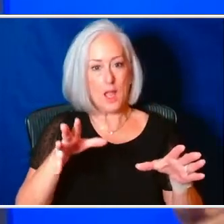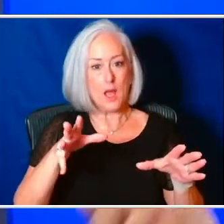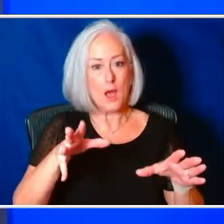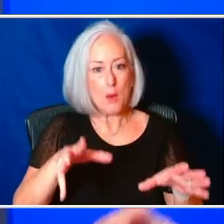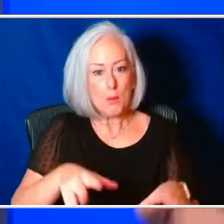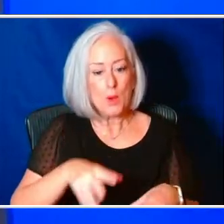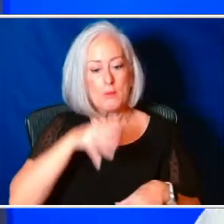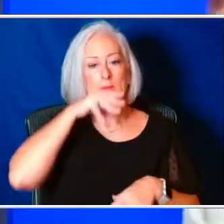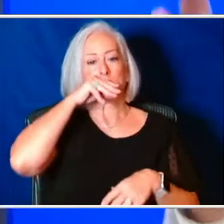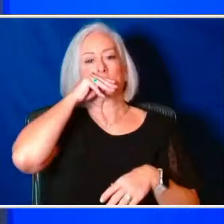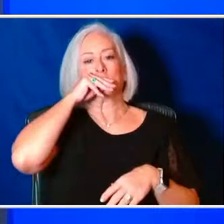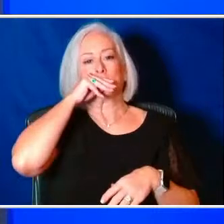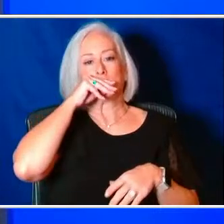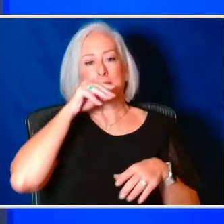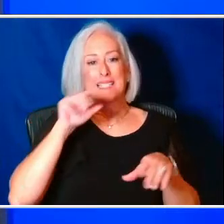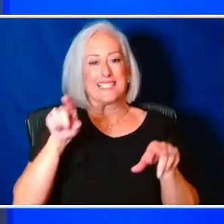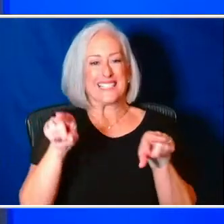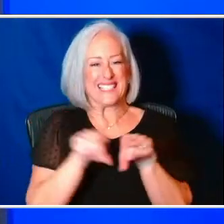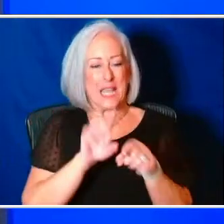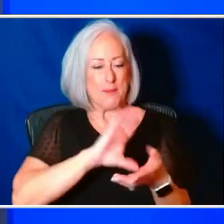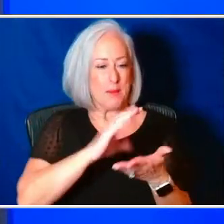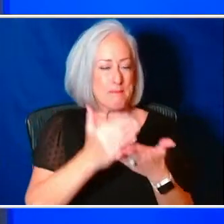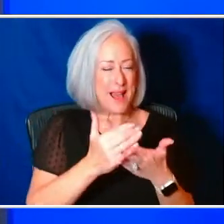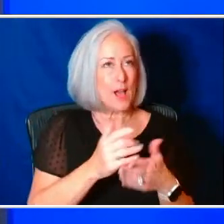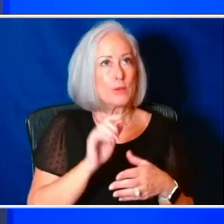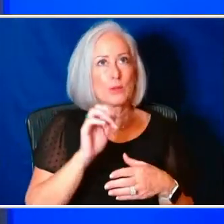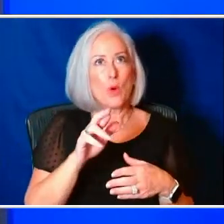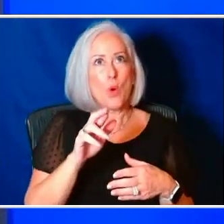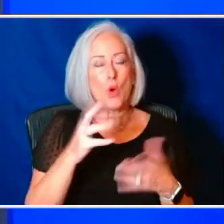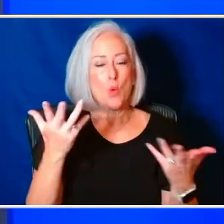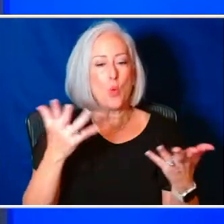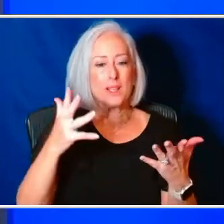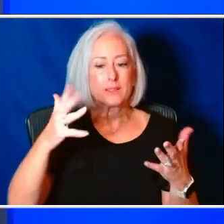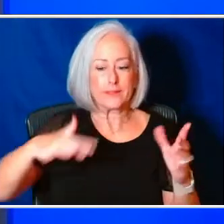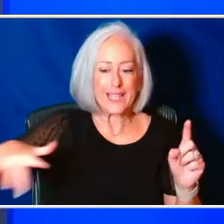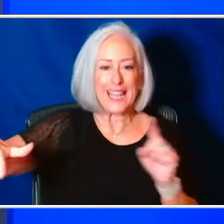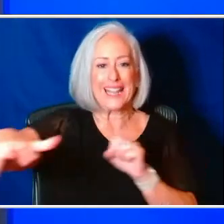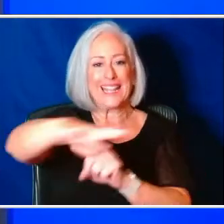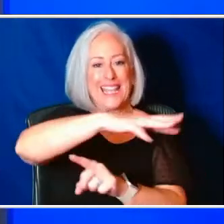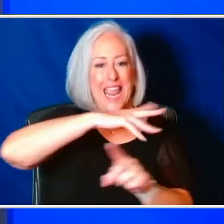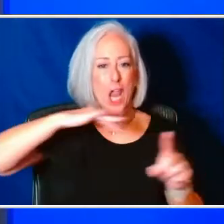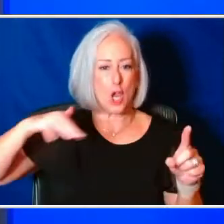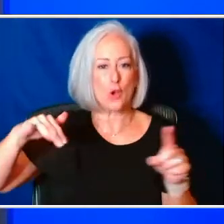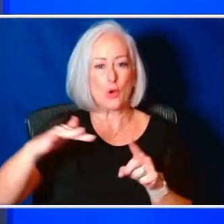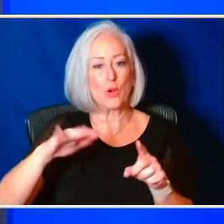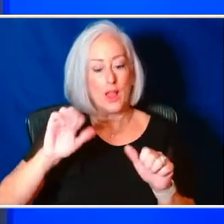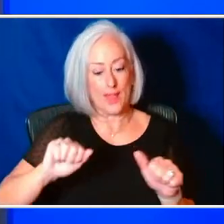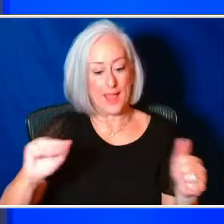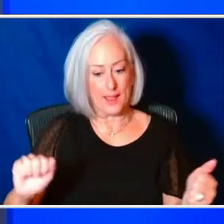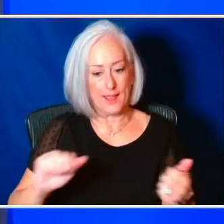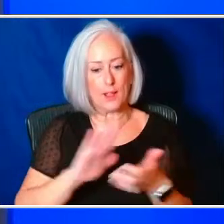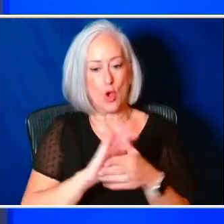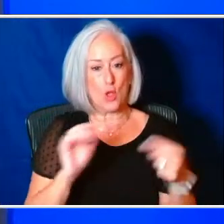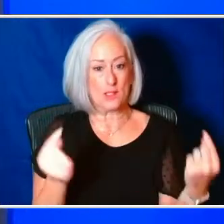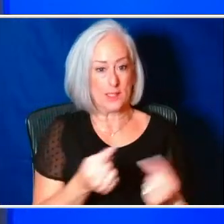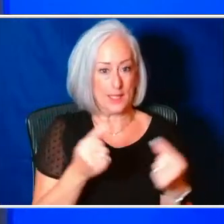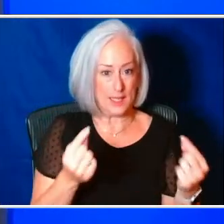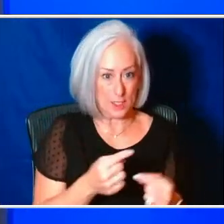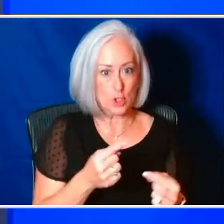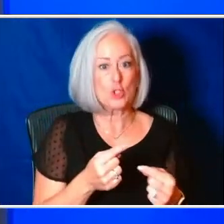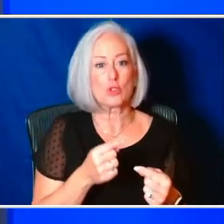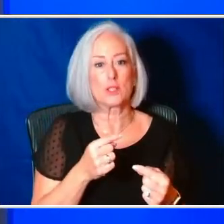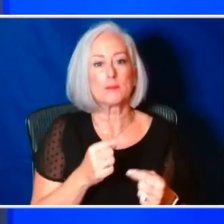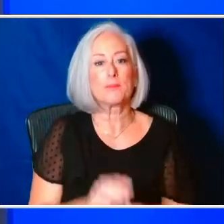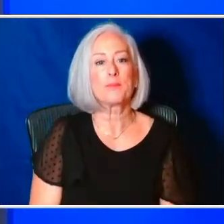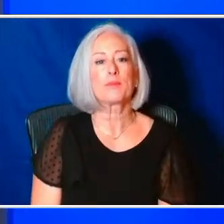same carcinogens that's in the air, and then eventually those carcinogens can cause their injury and carcinogenesis.